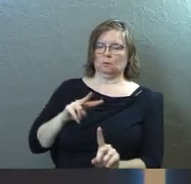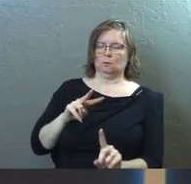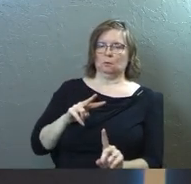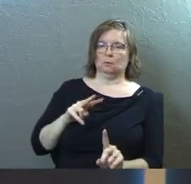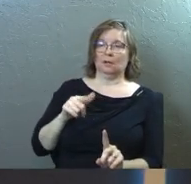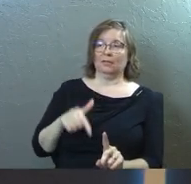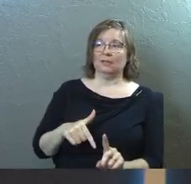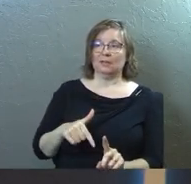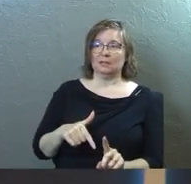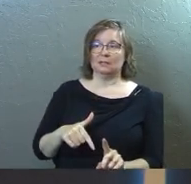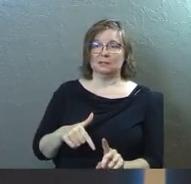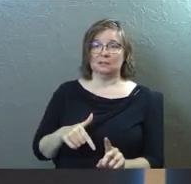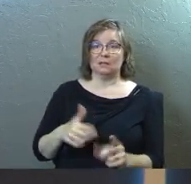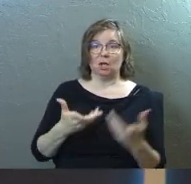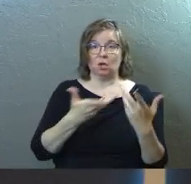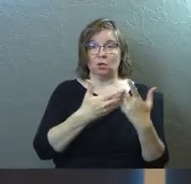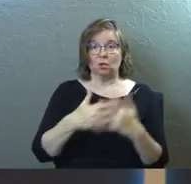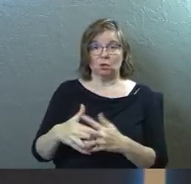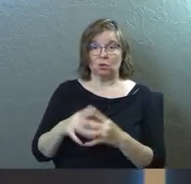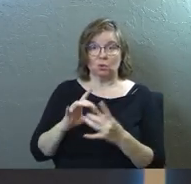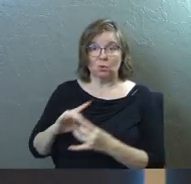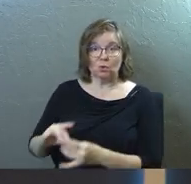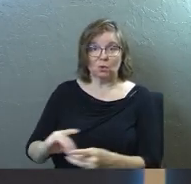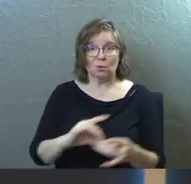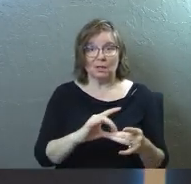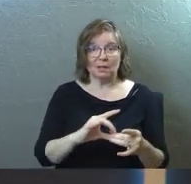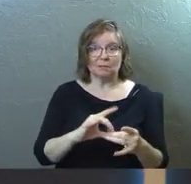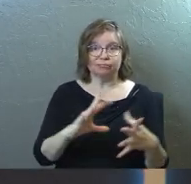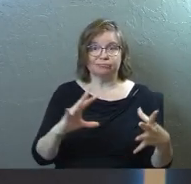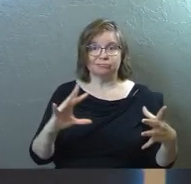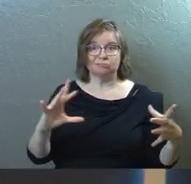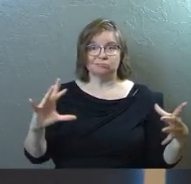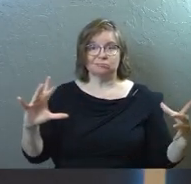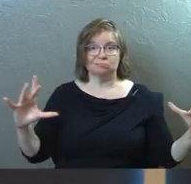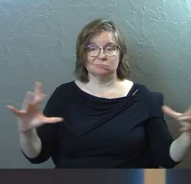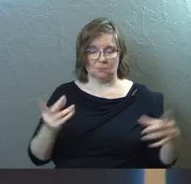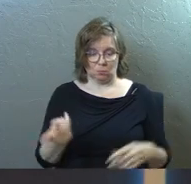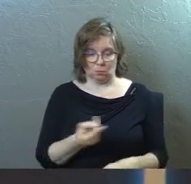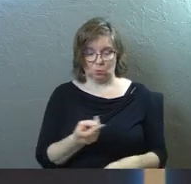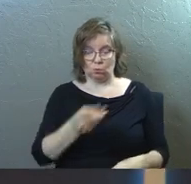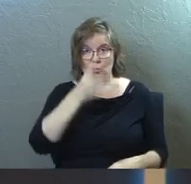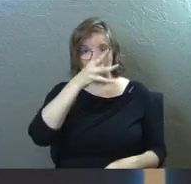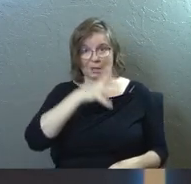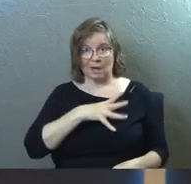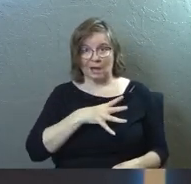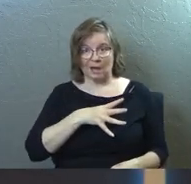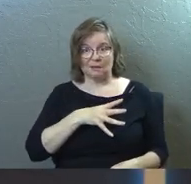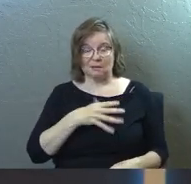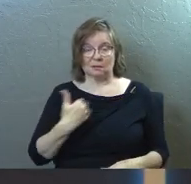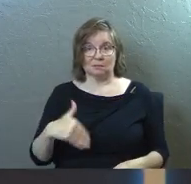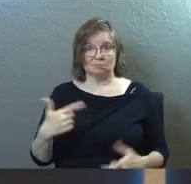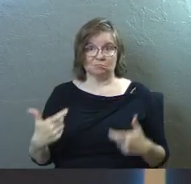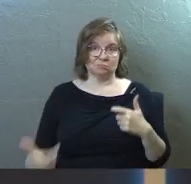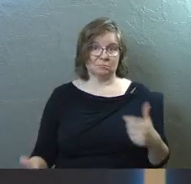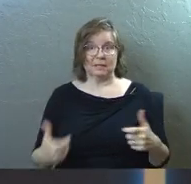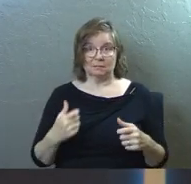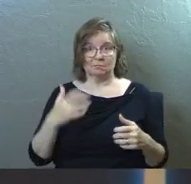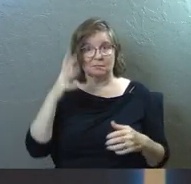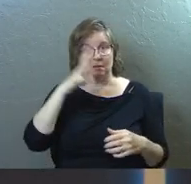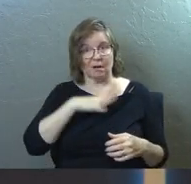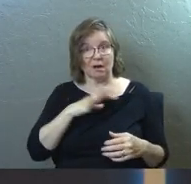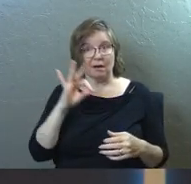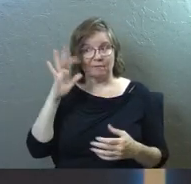This is a loss of unity. This moment with these two guys, these two heroes of the faith, is a